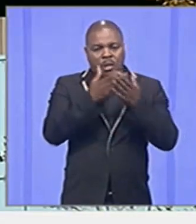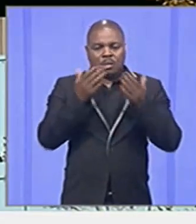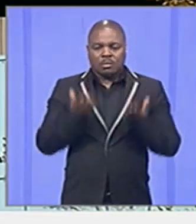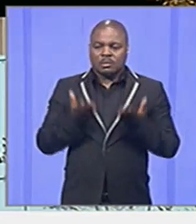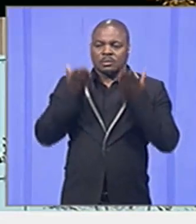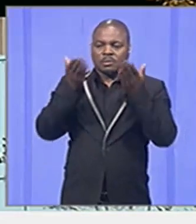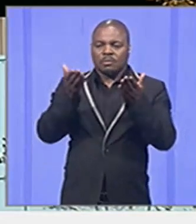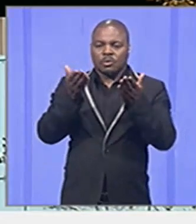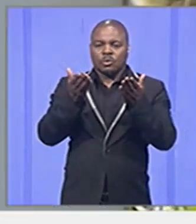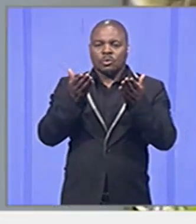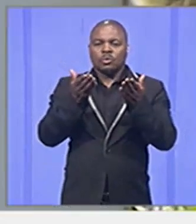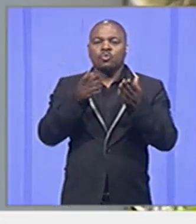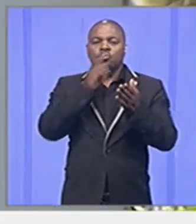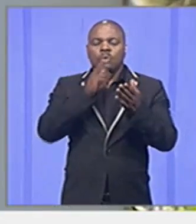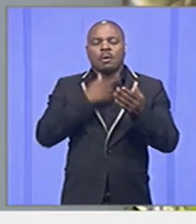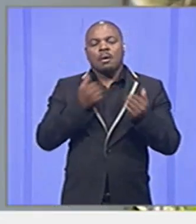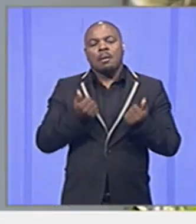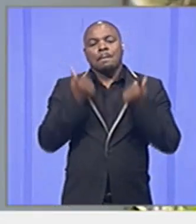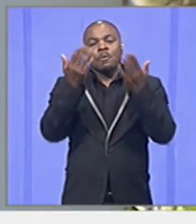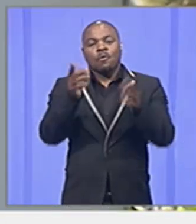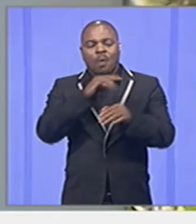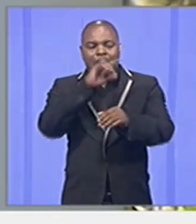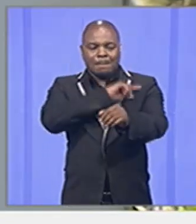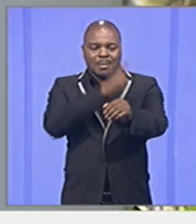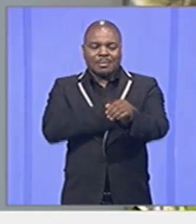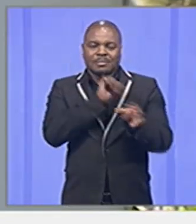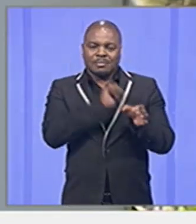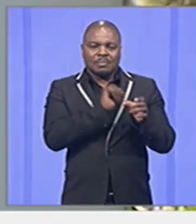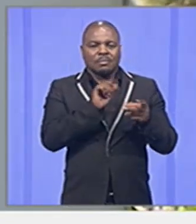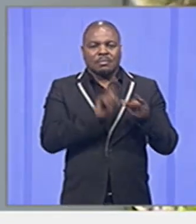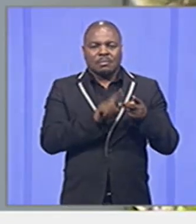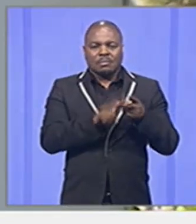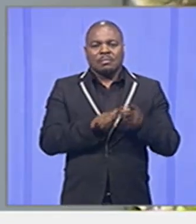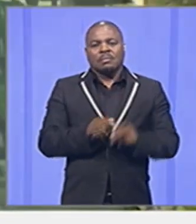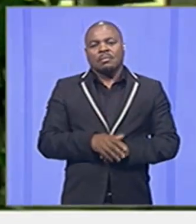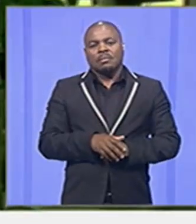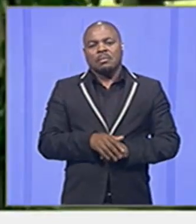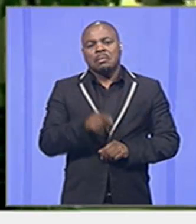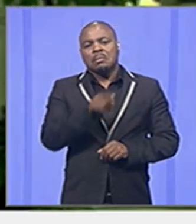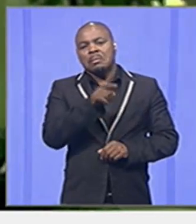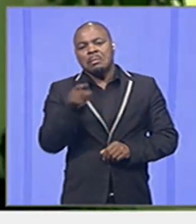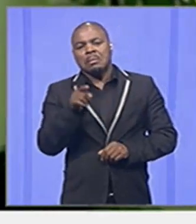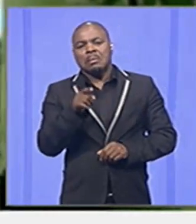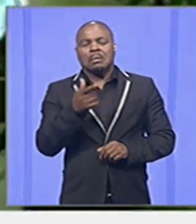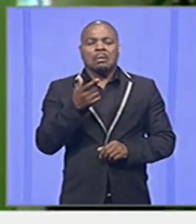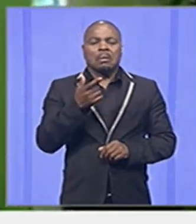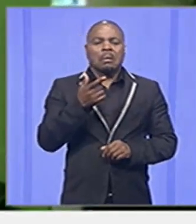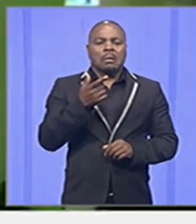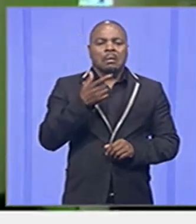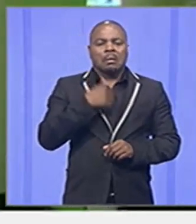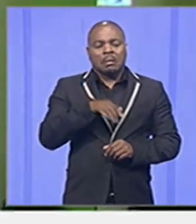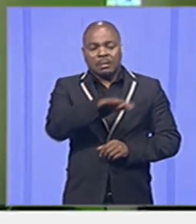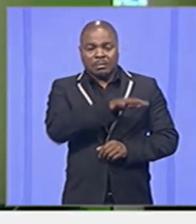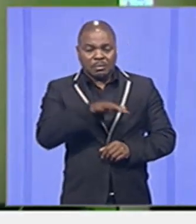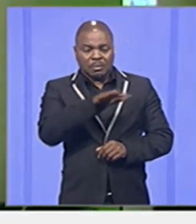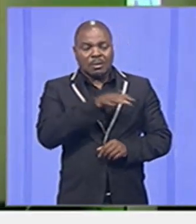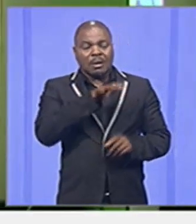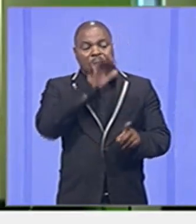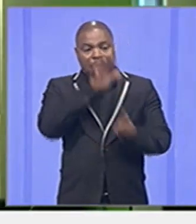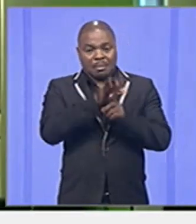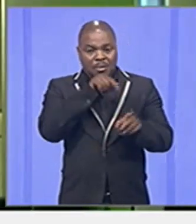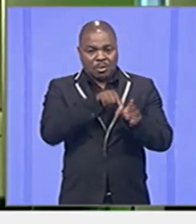its mandate, and the institutions incurring massive financial losses. The continuation of the situation affecting it is